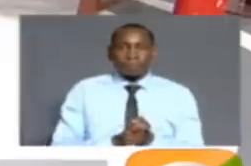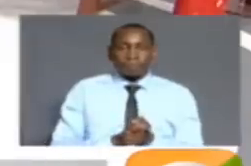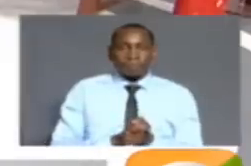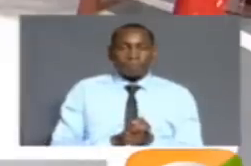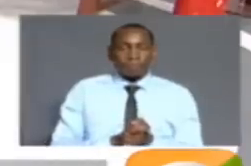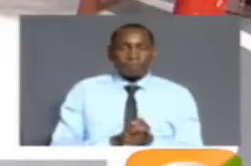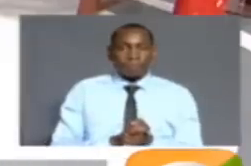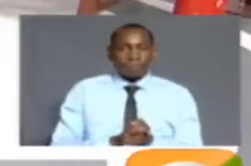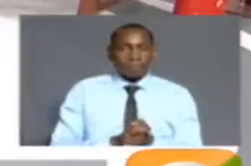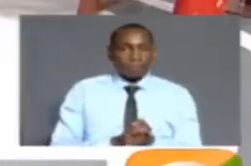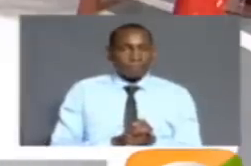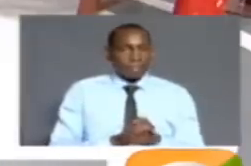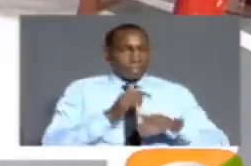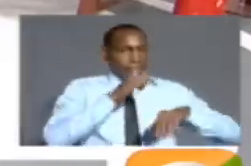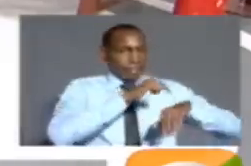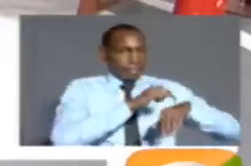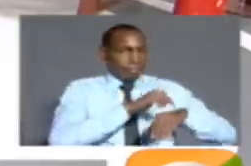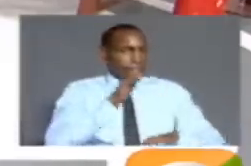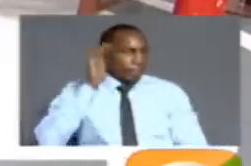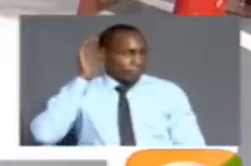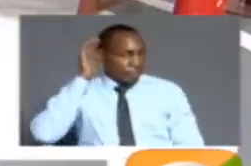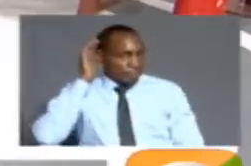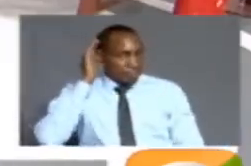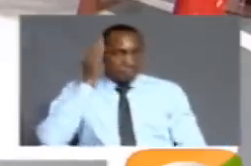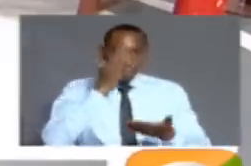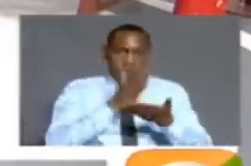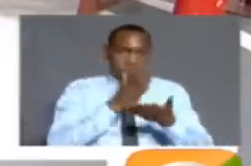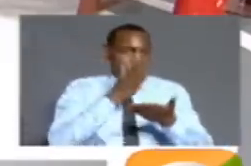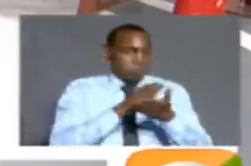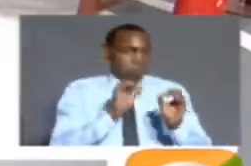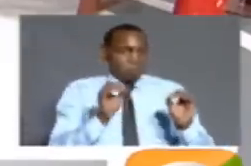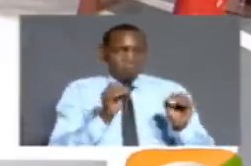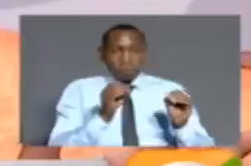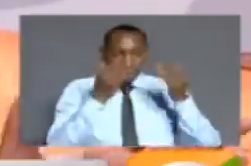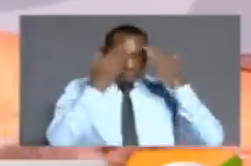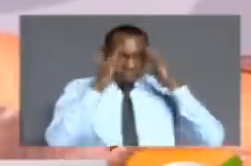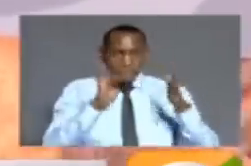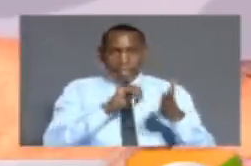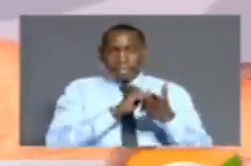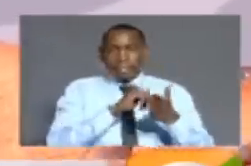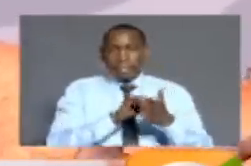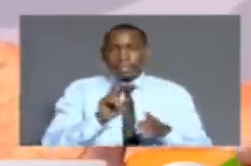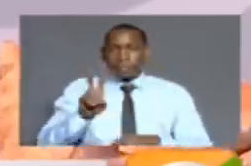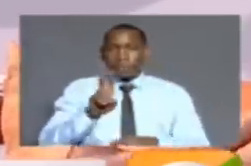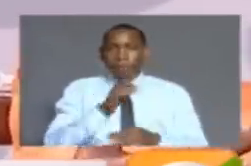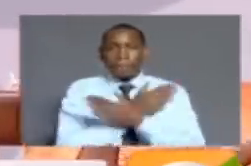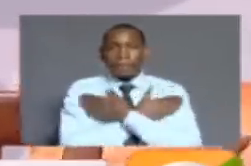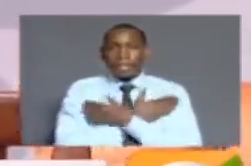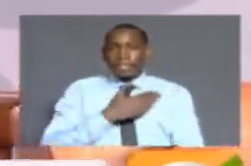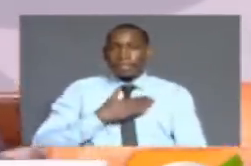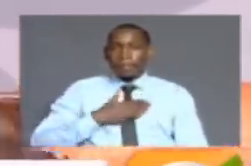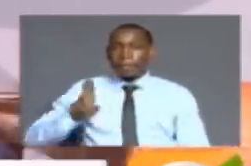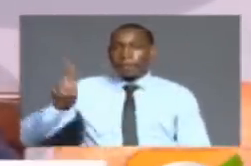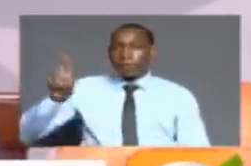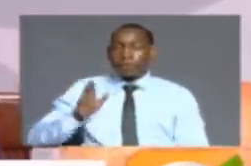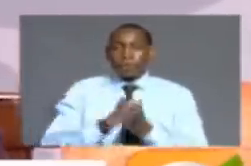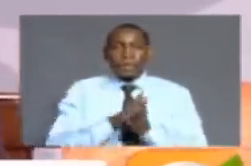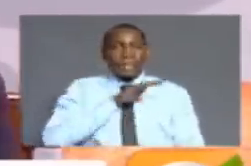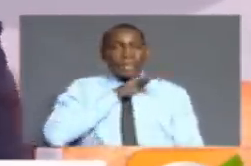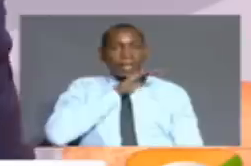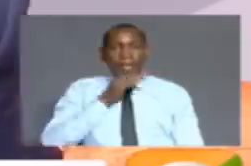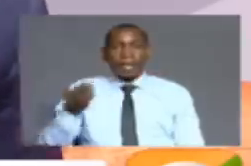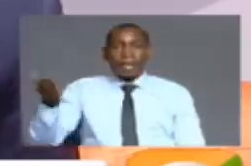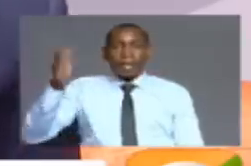Jeff, the moment I heard, whether it was true or not, that my two friends, Uhuru and Raila, came